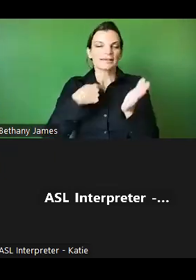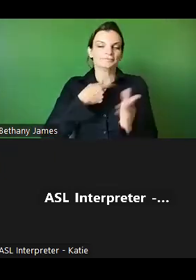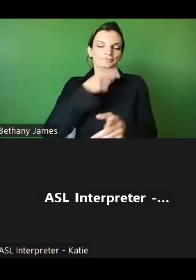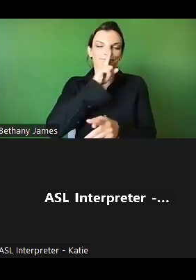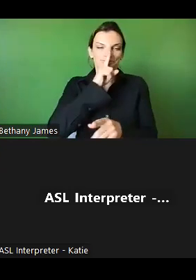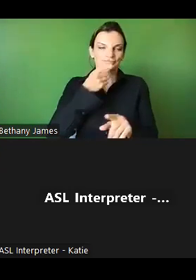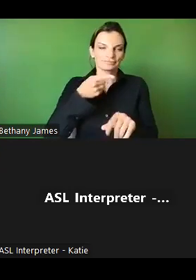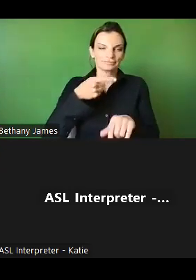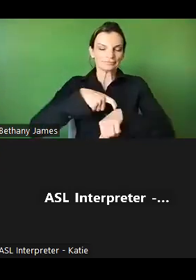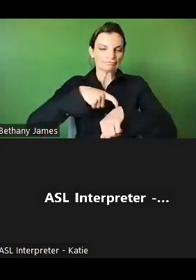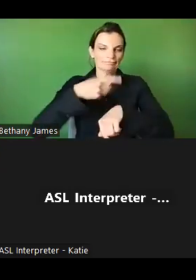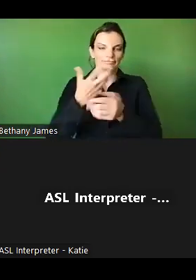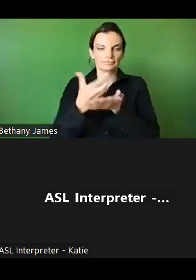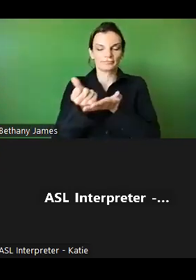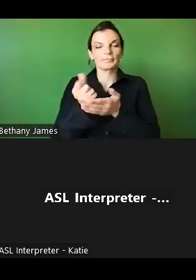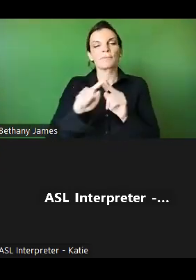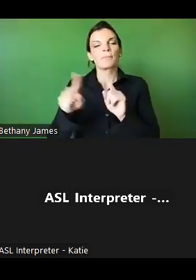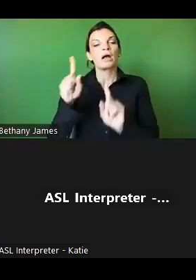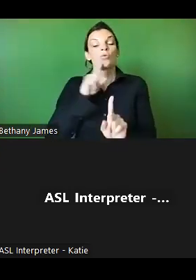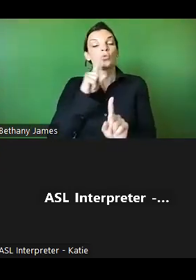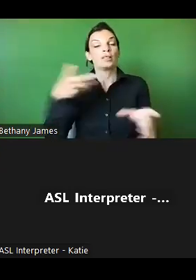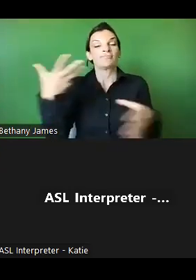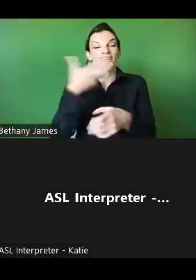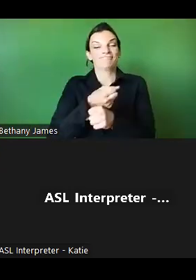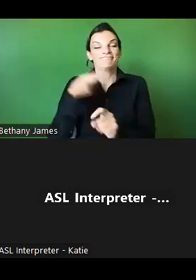He made the point that